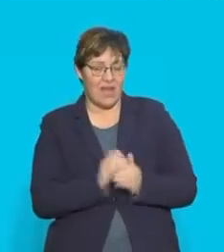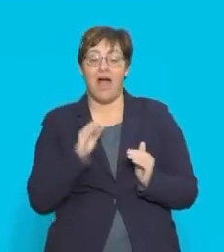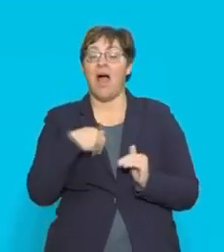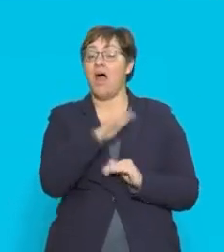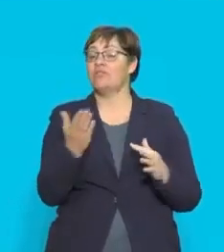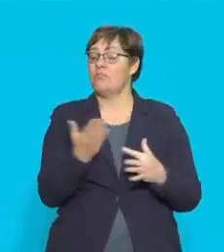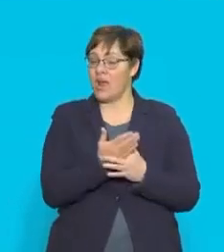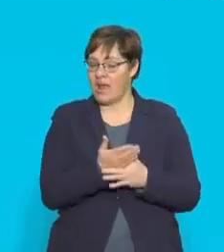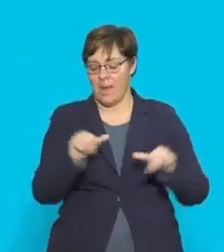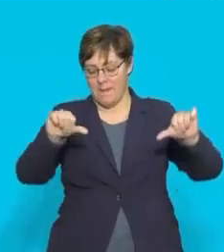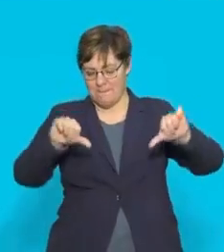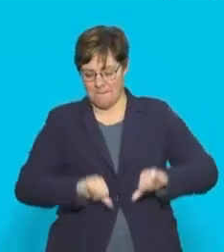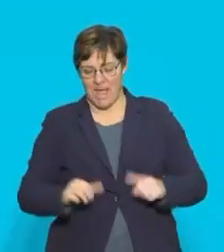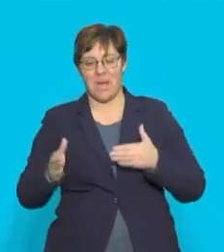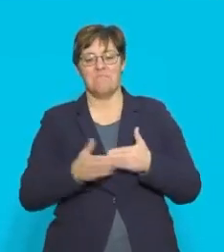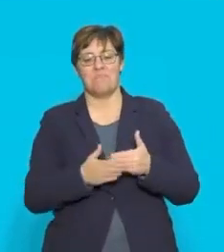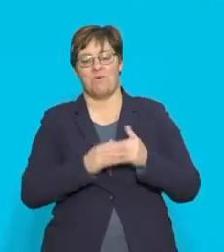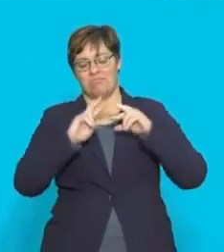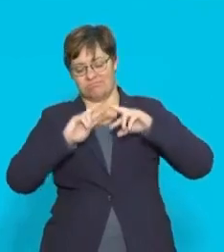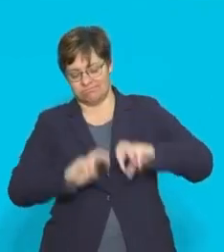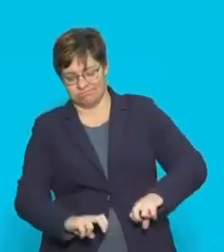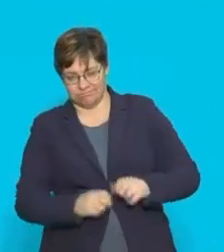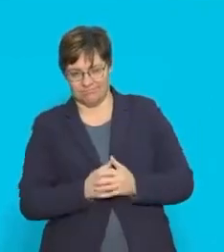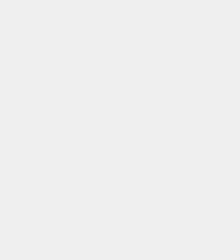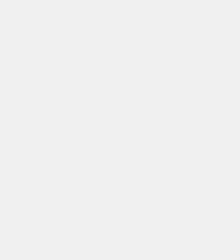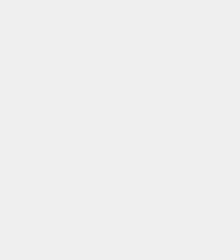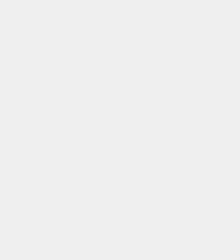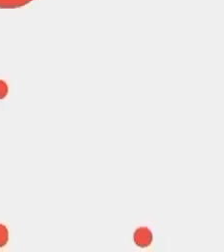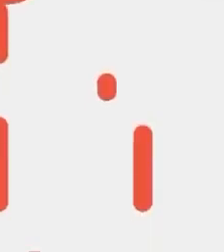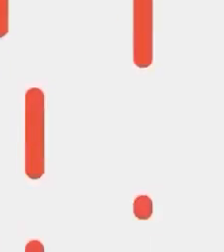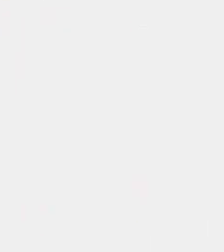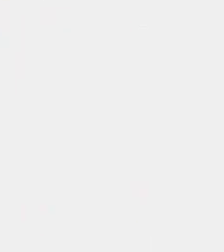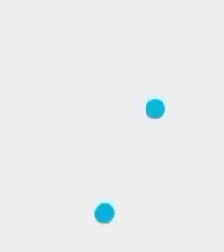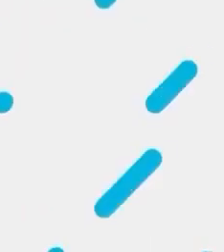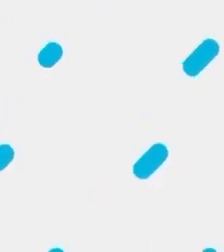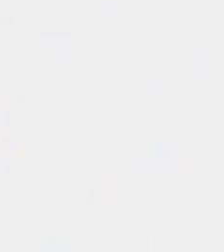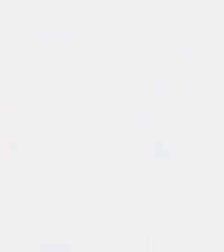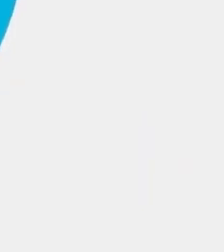look at more problems after this break.